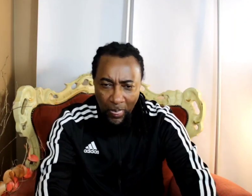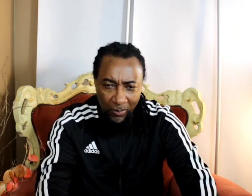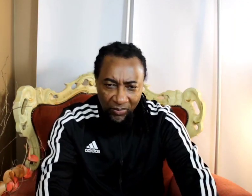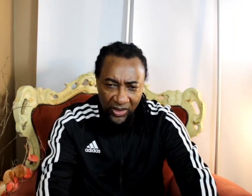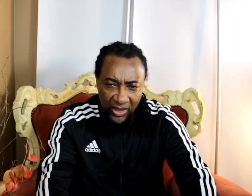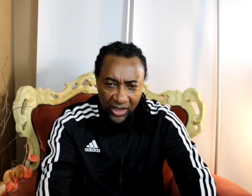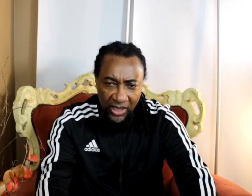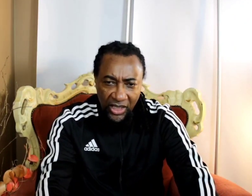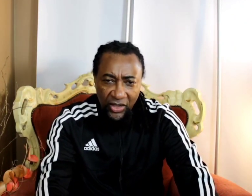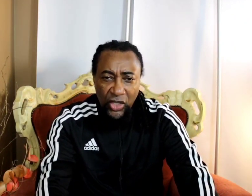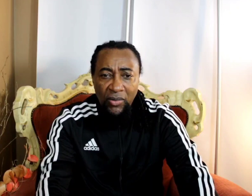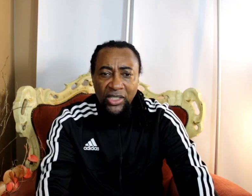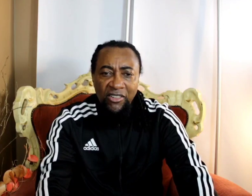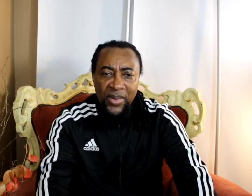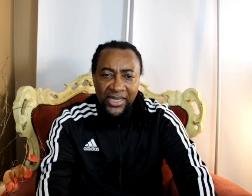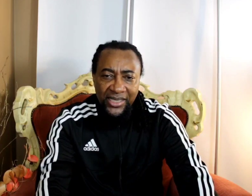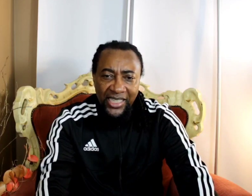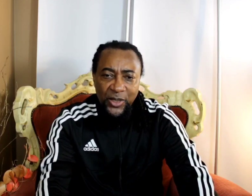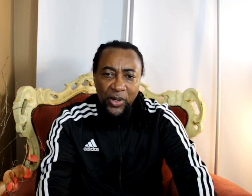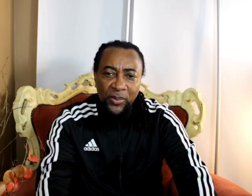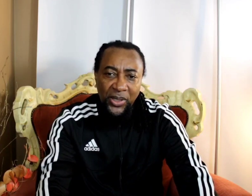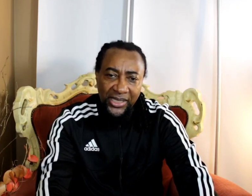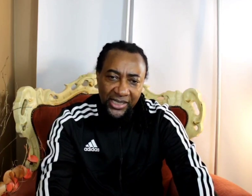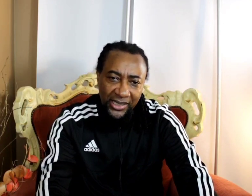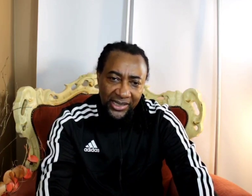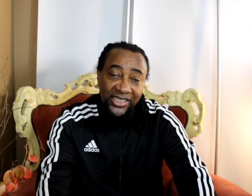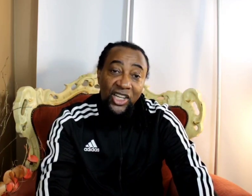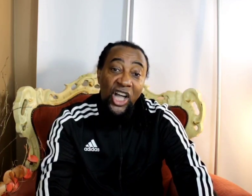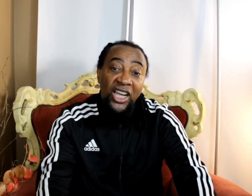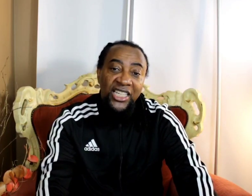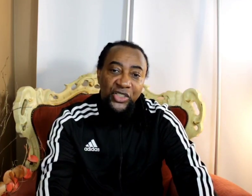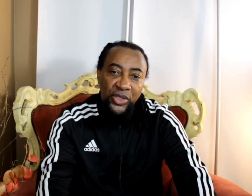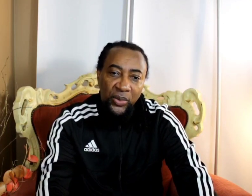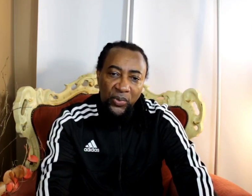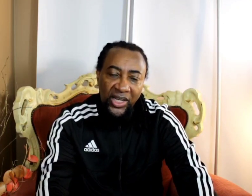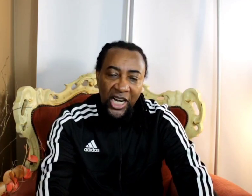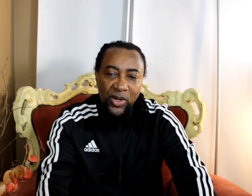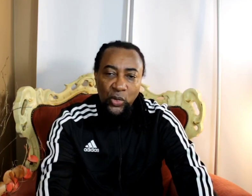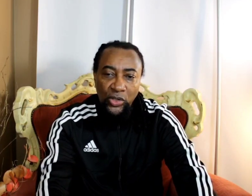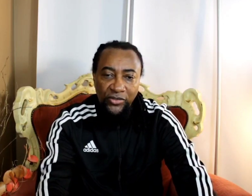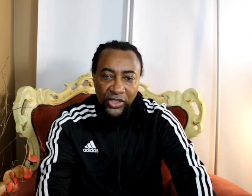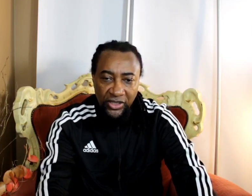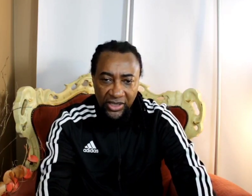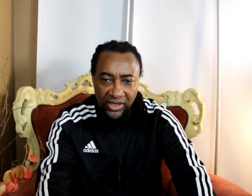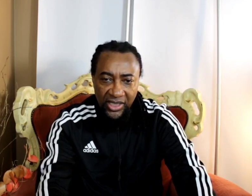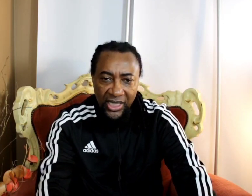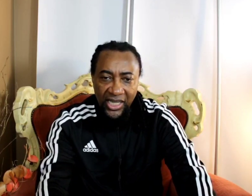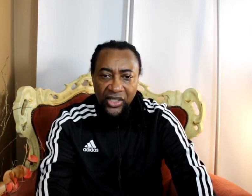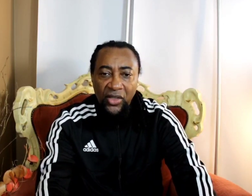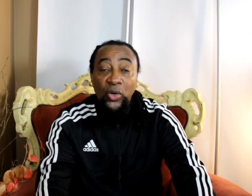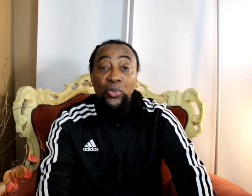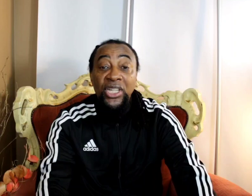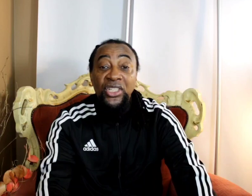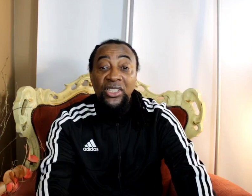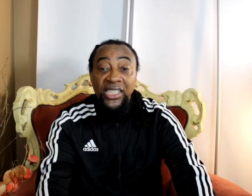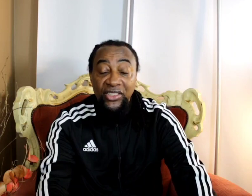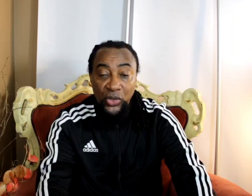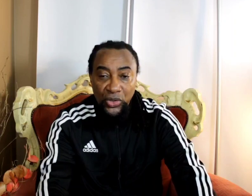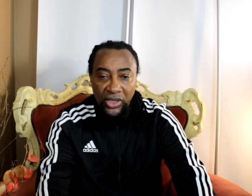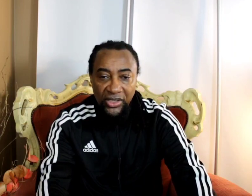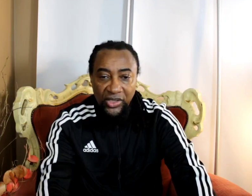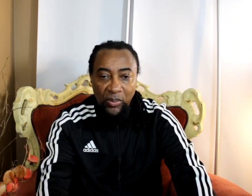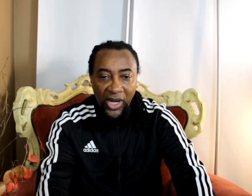happen. The current government and its parent party has a long history with the Caribbean Court of Justice and other